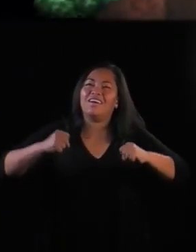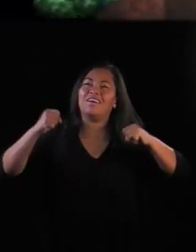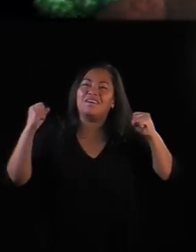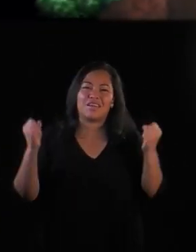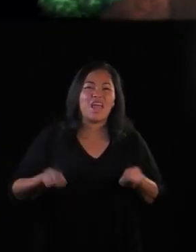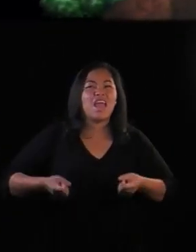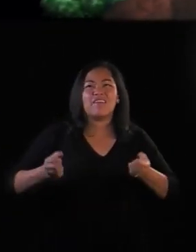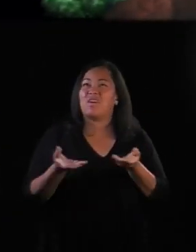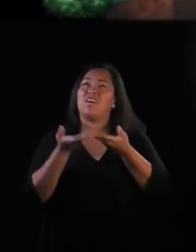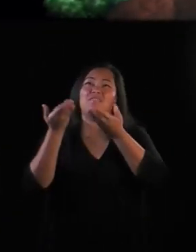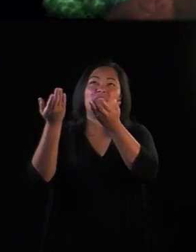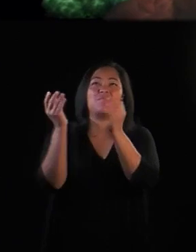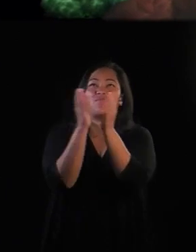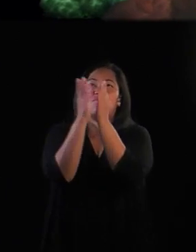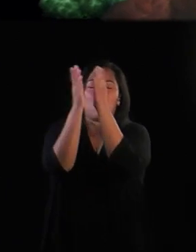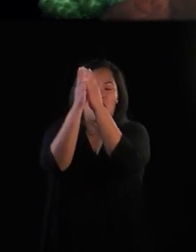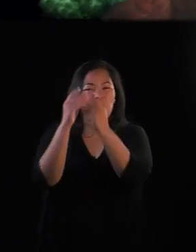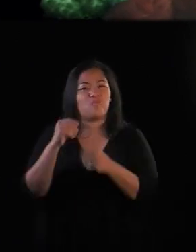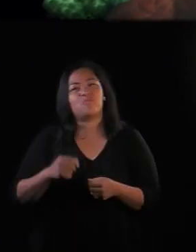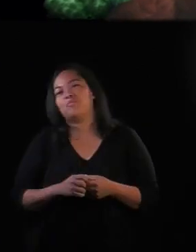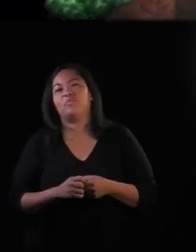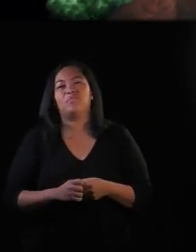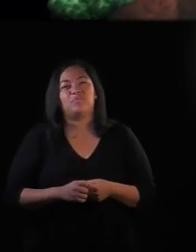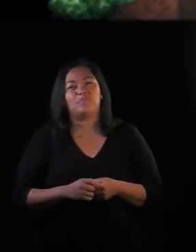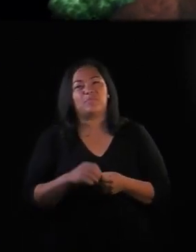cares. Come on, give God a praise.